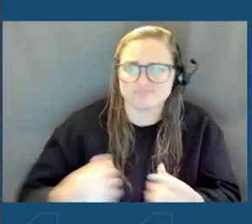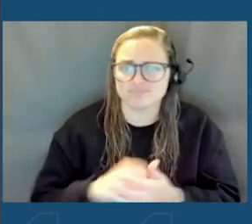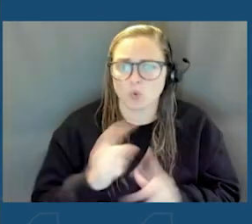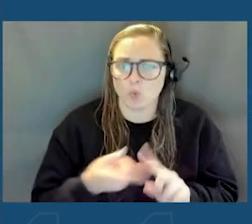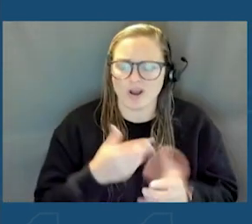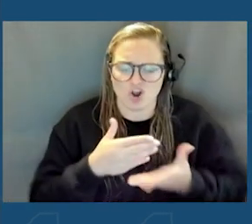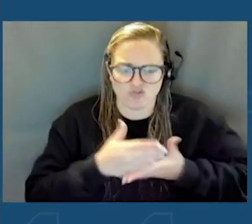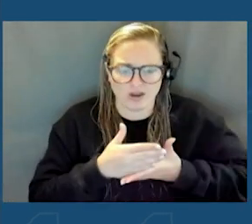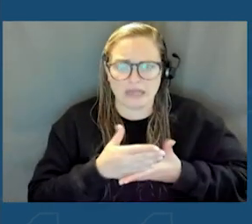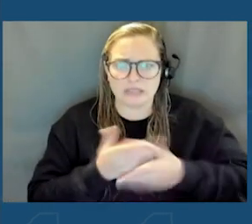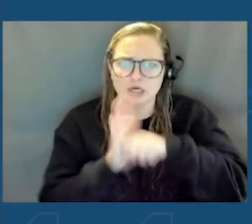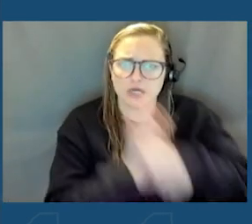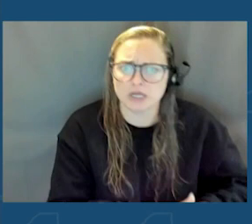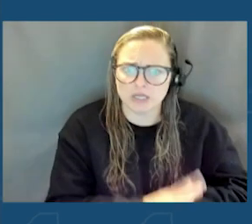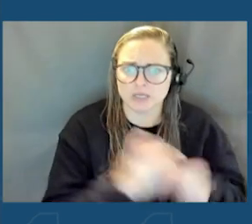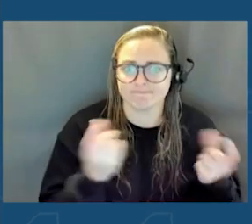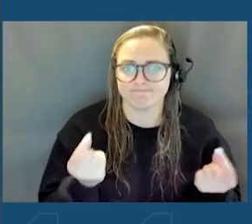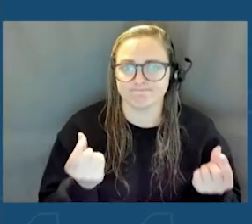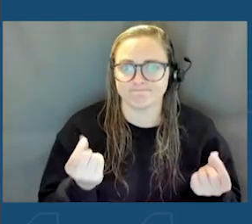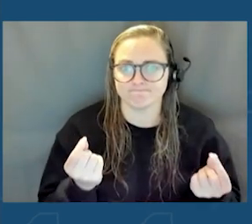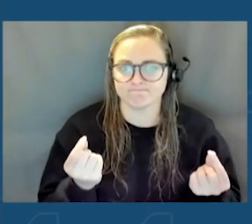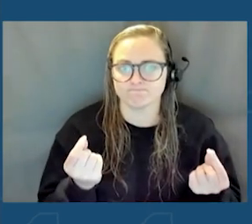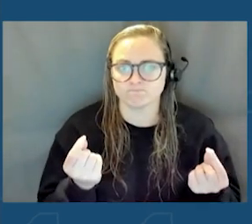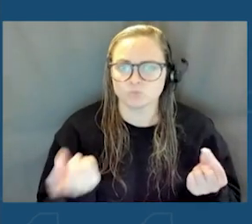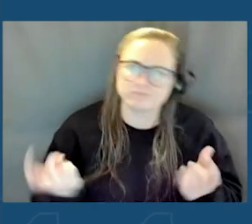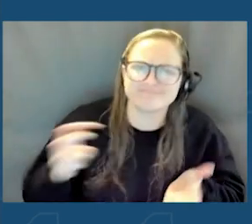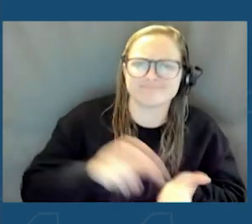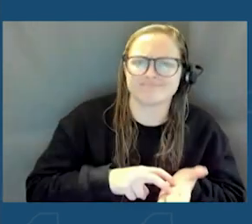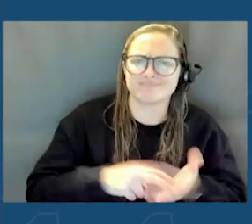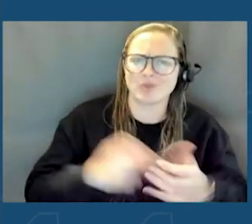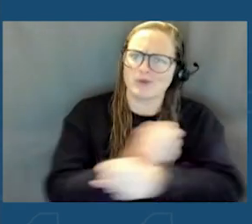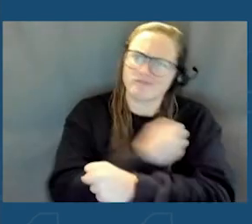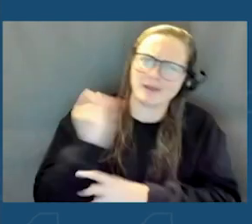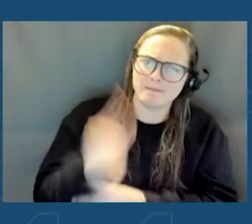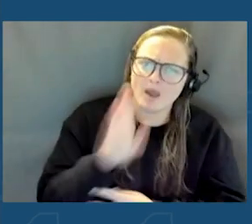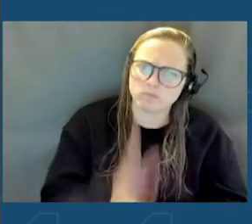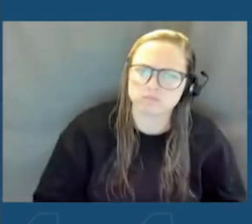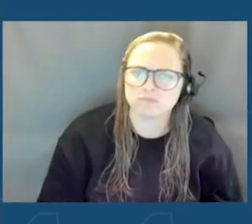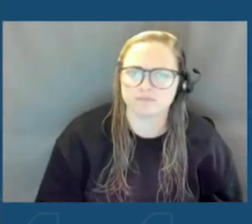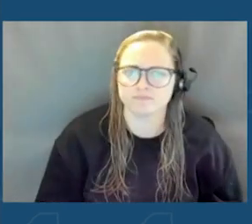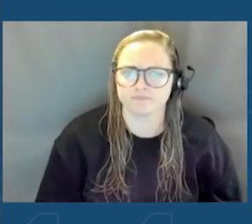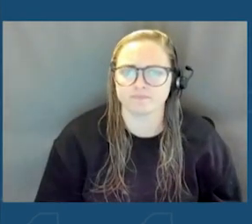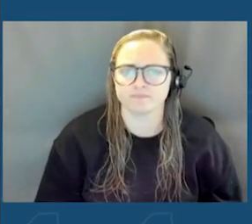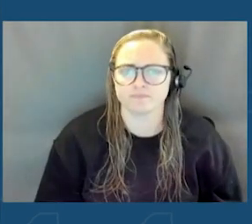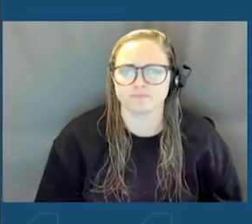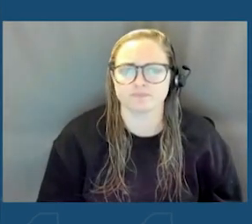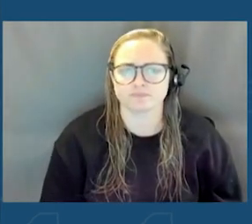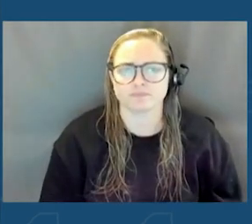under attack. Here's what we do. We stand up and we fight back.